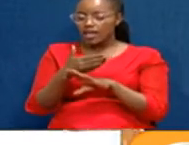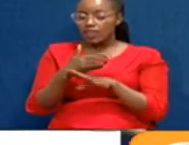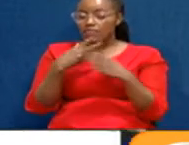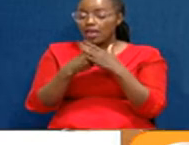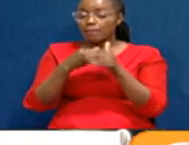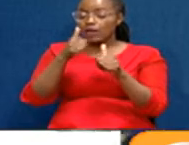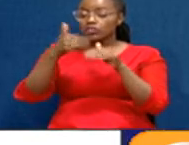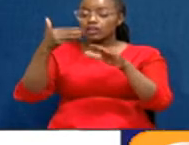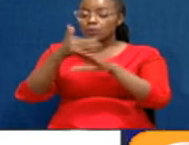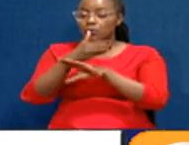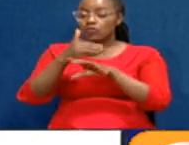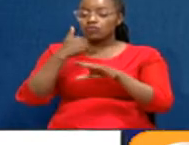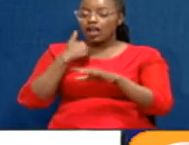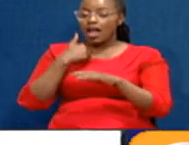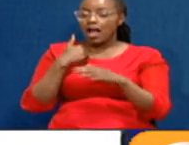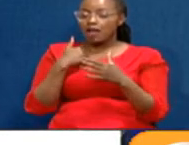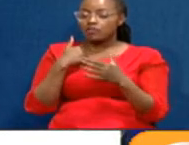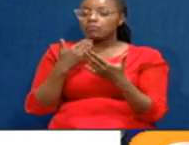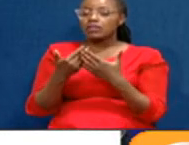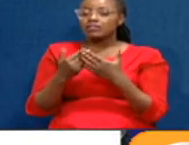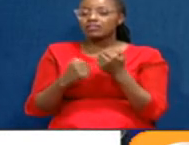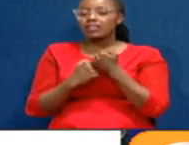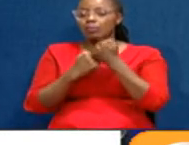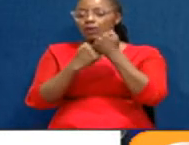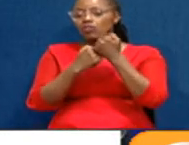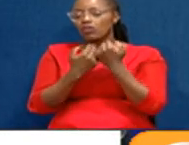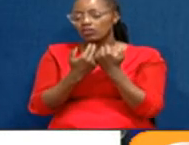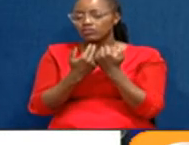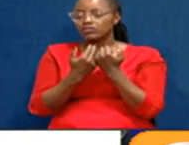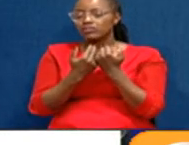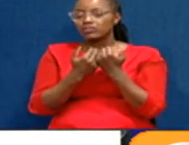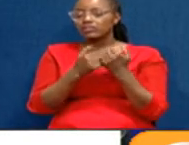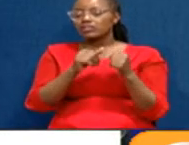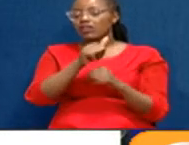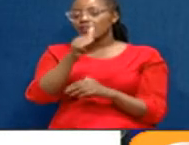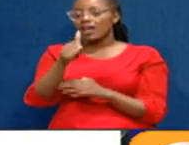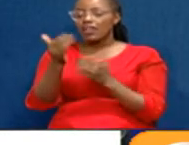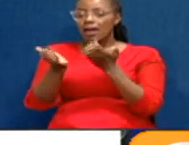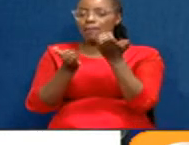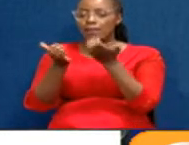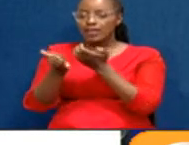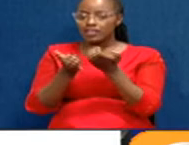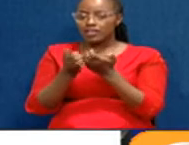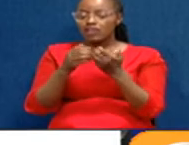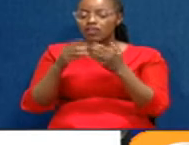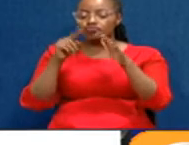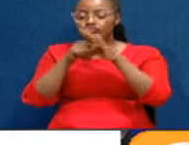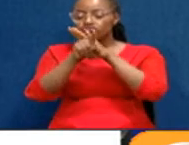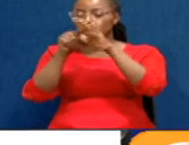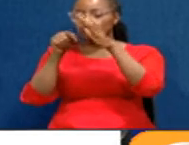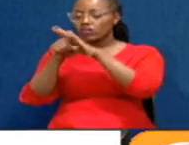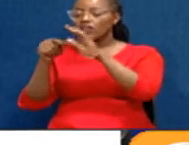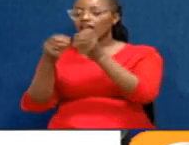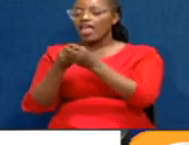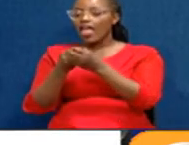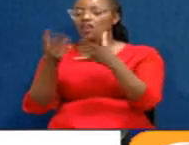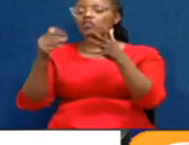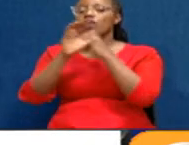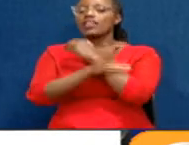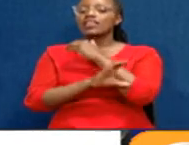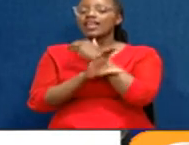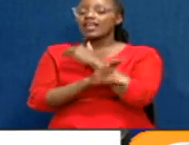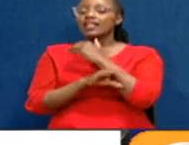money that's been laundered has ended up facilitating stores and other businesses mushrooming in every corner of the